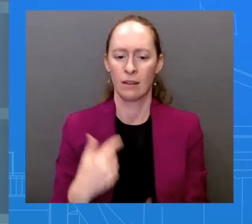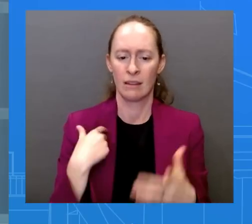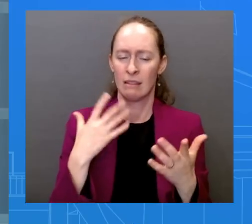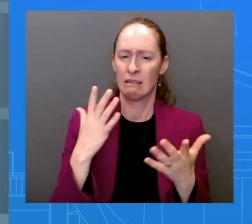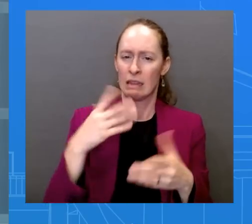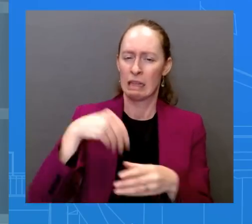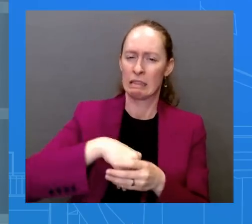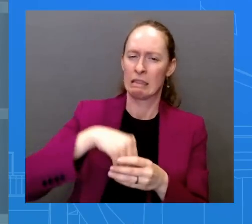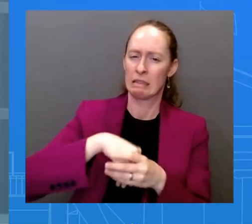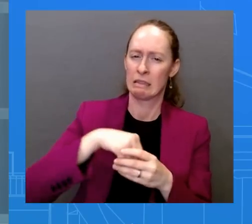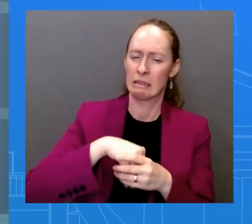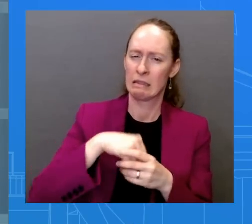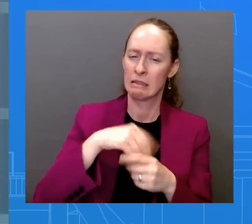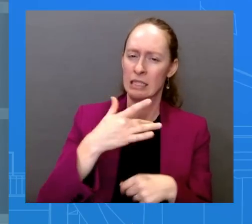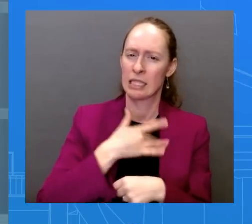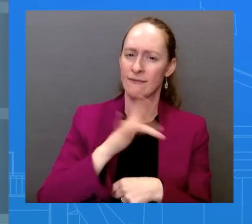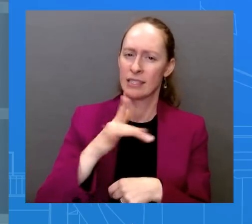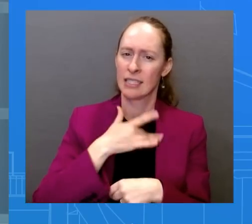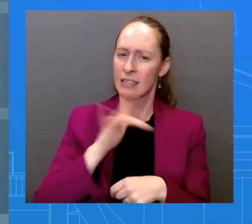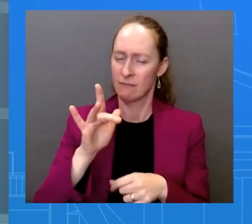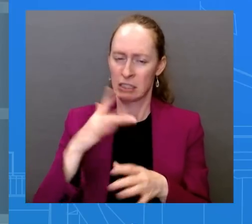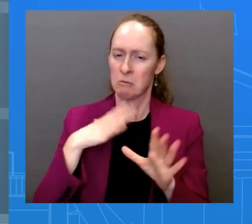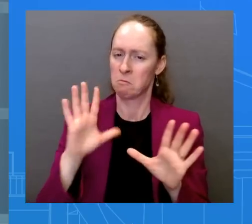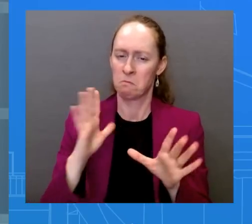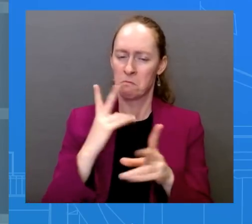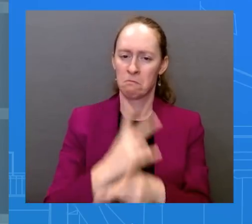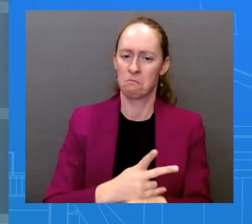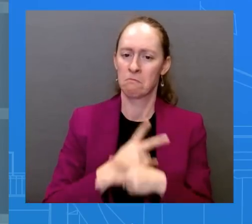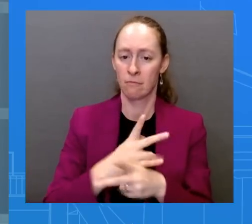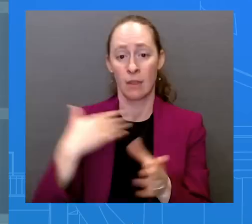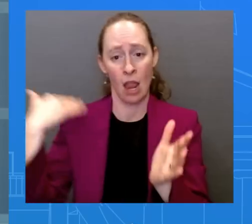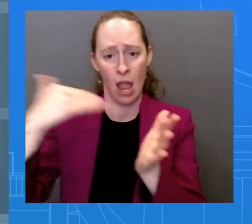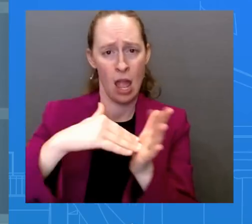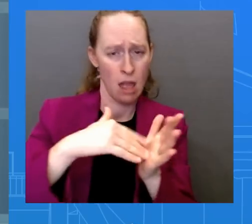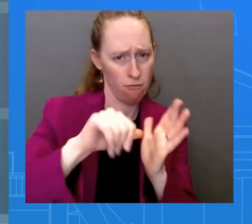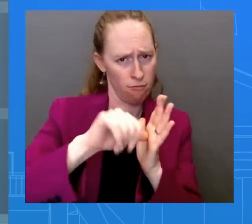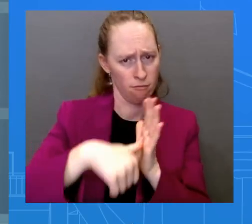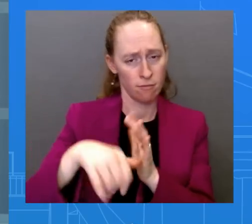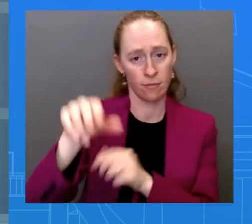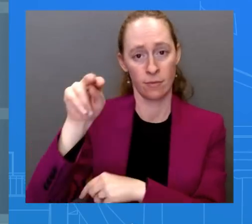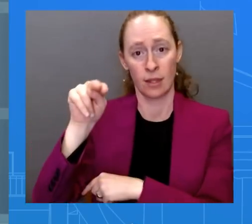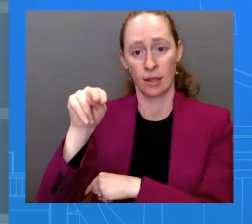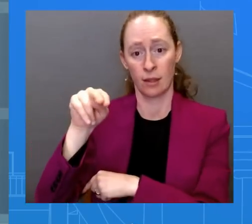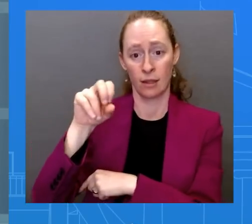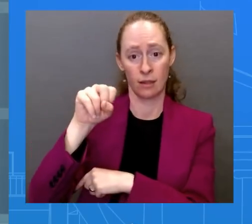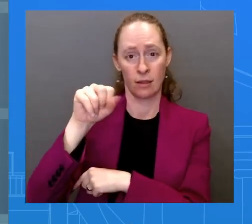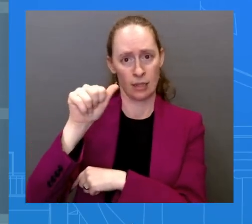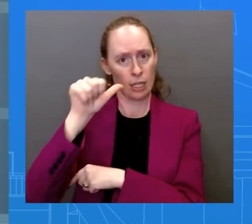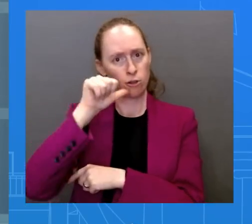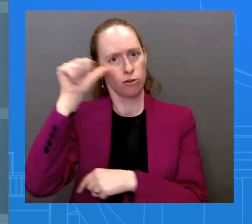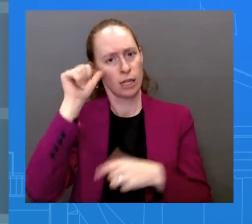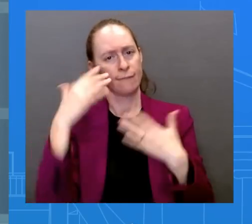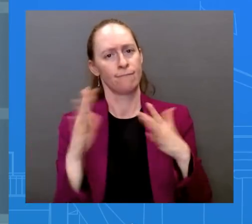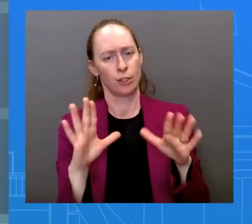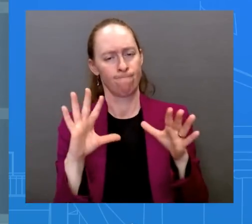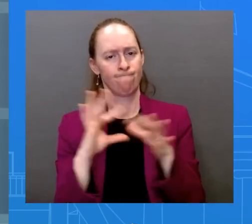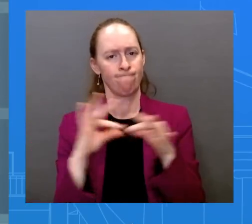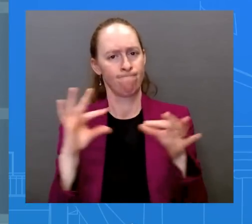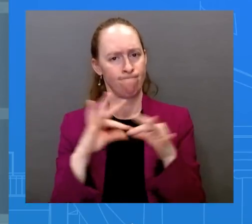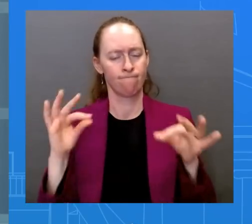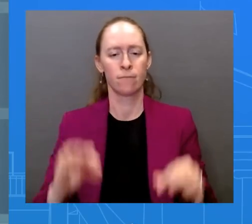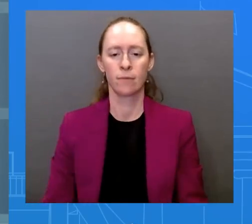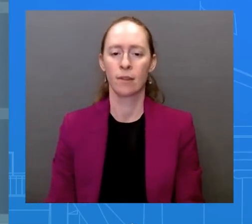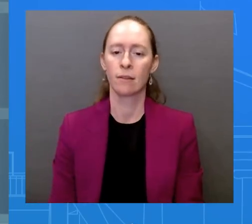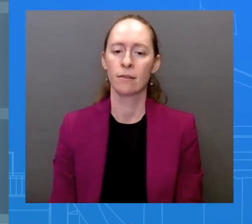reiterate what our National Security Advisor said just yesterday, is that they have made that very clear